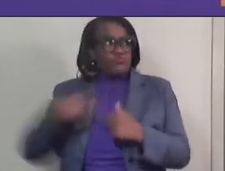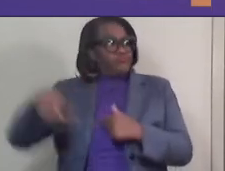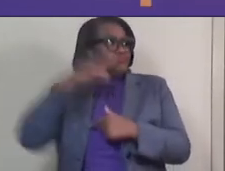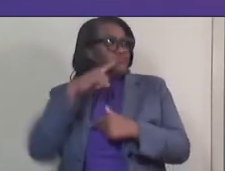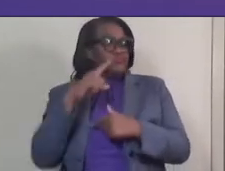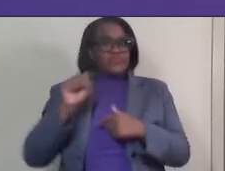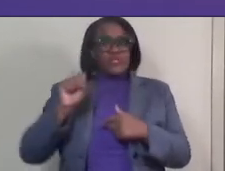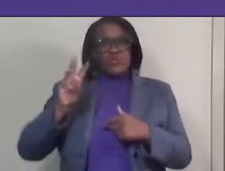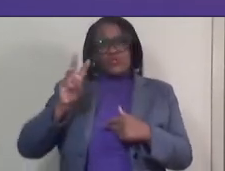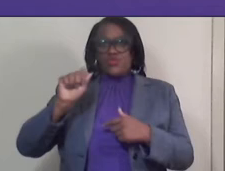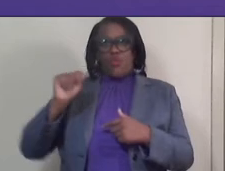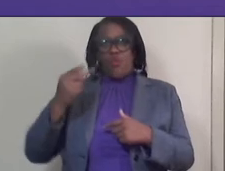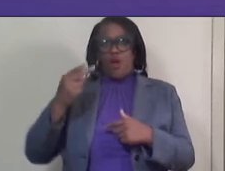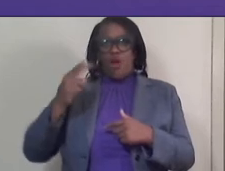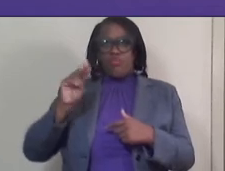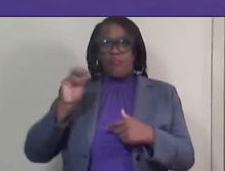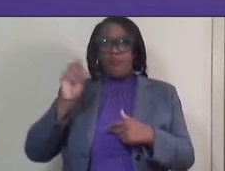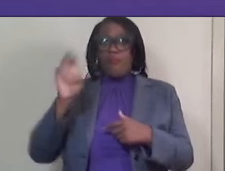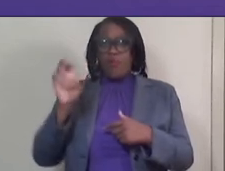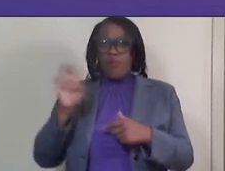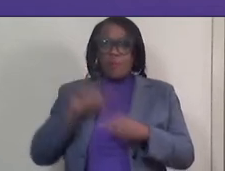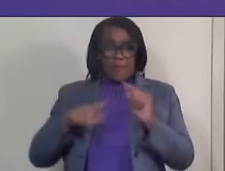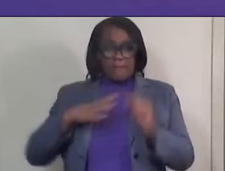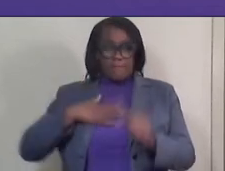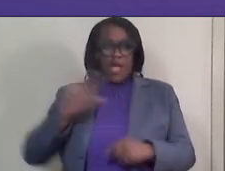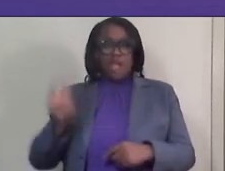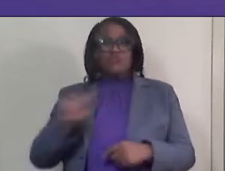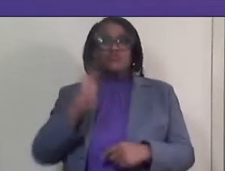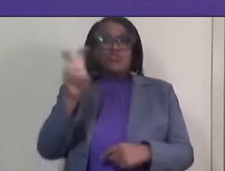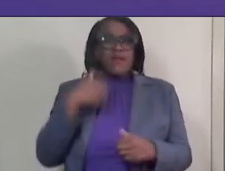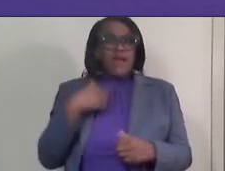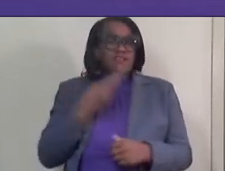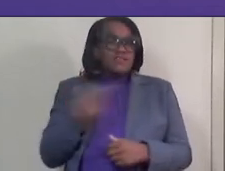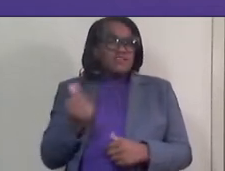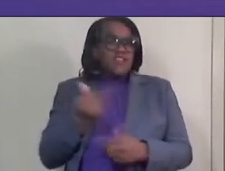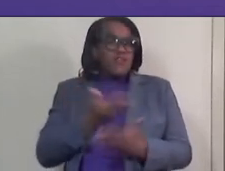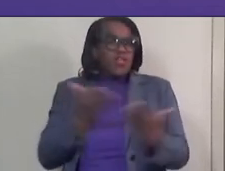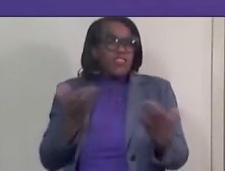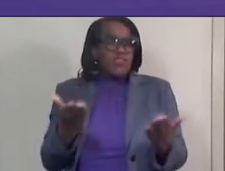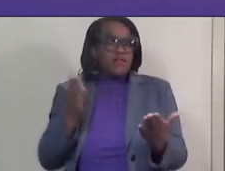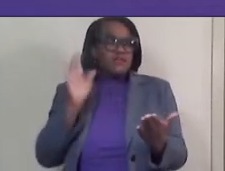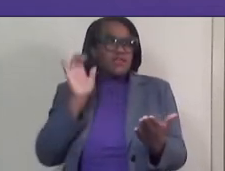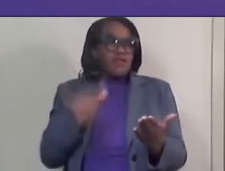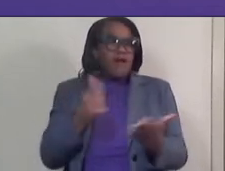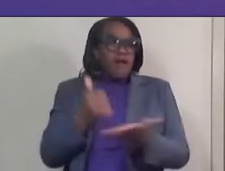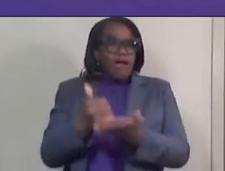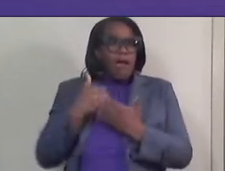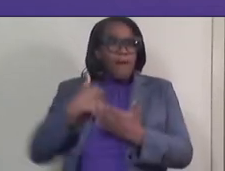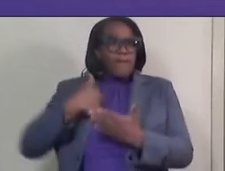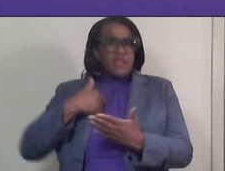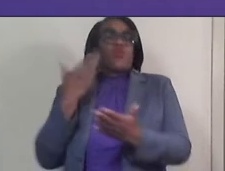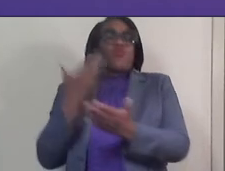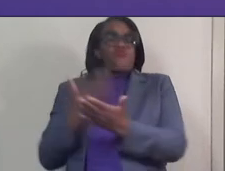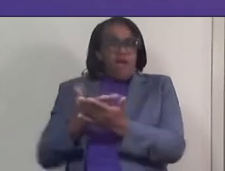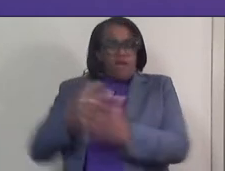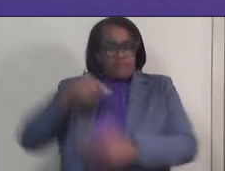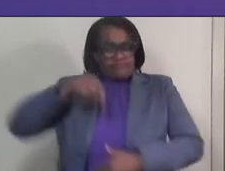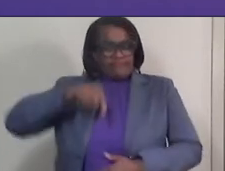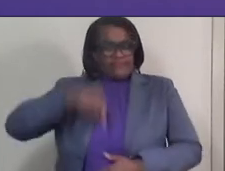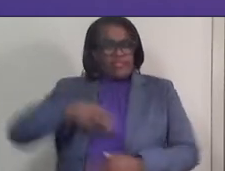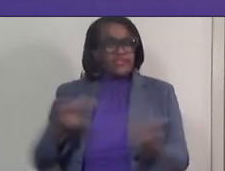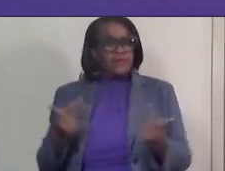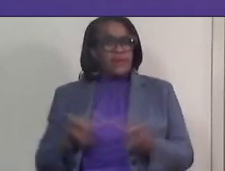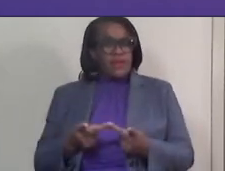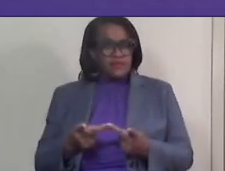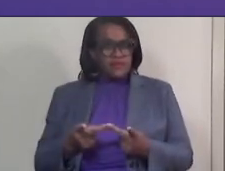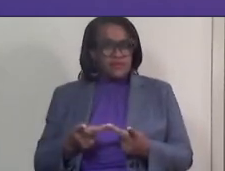Swarthmore. But on my journey, there are several things that helped me to arrive at this place. So